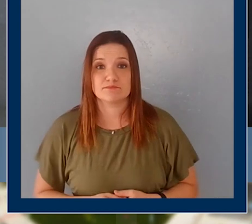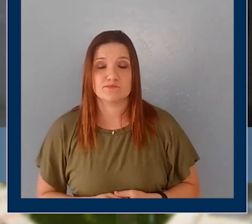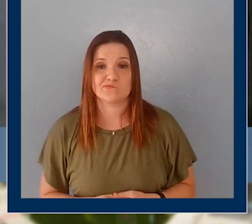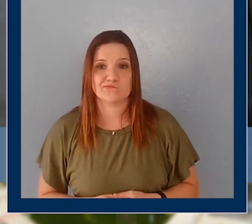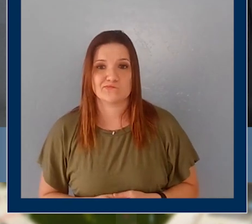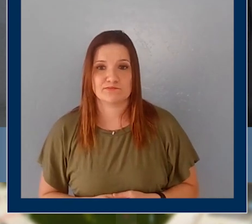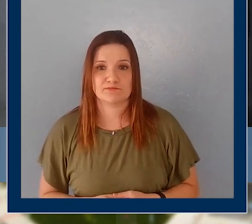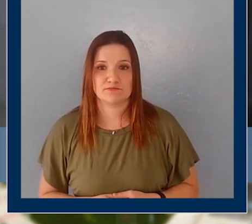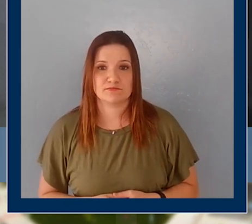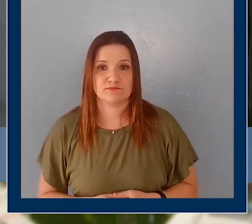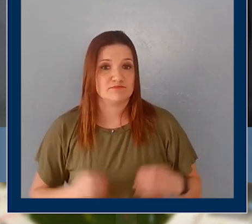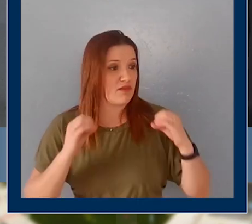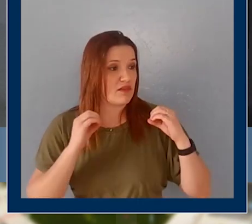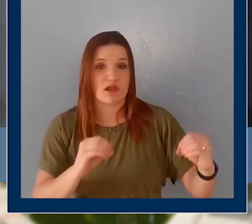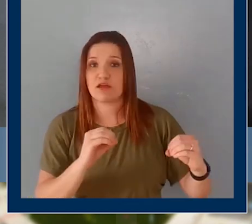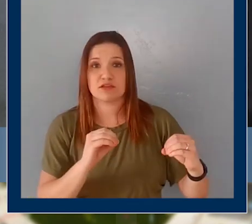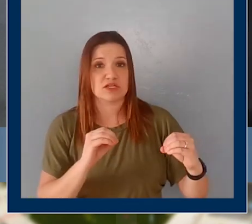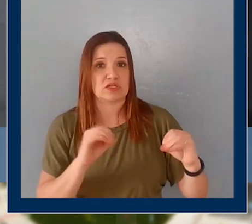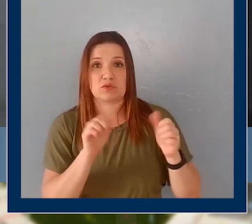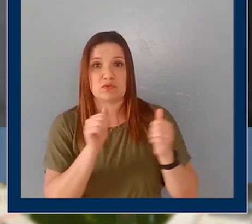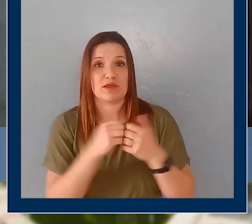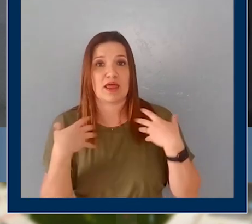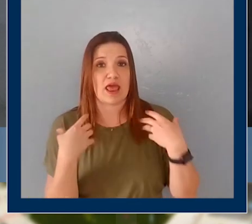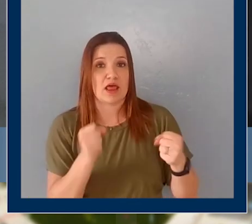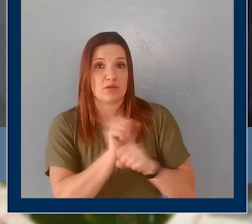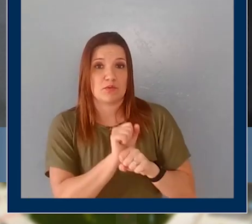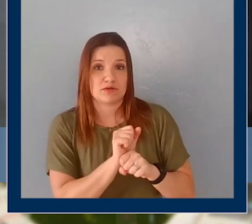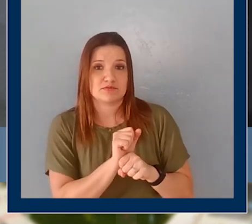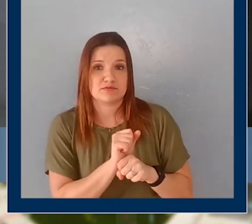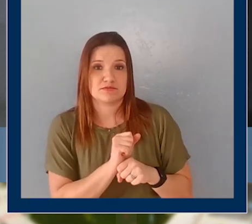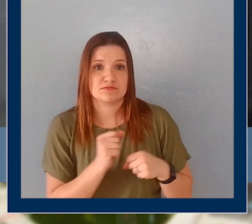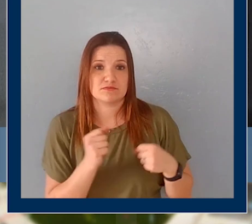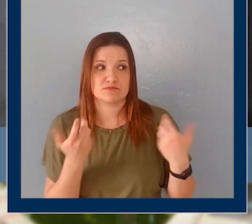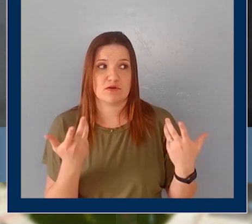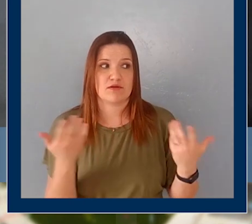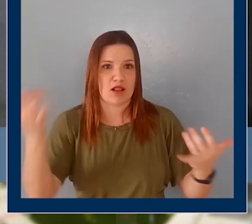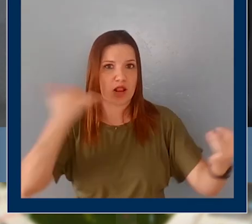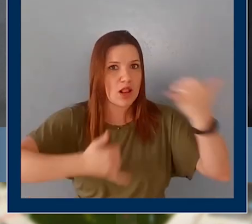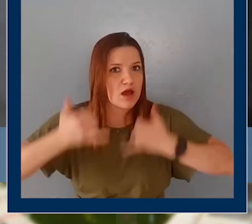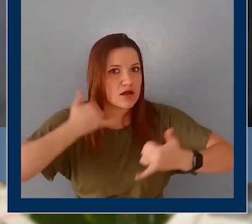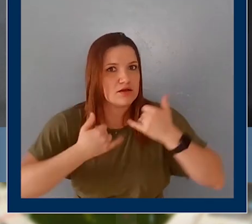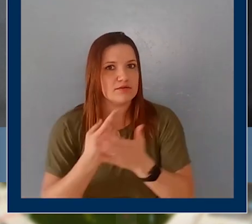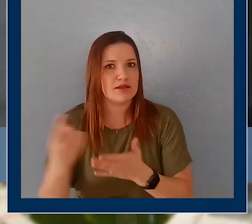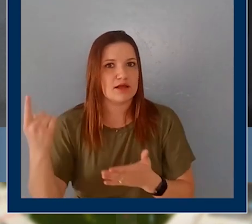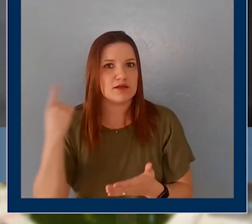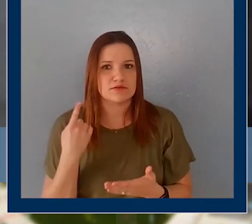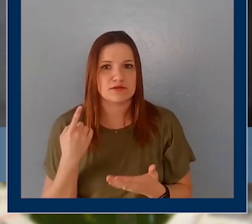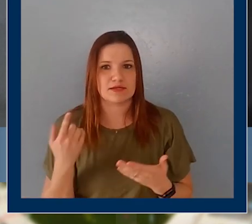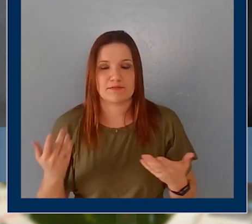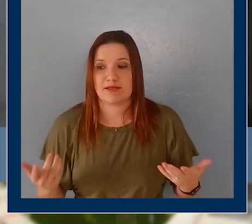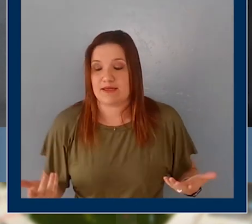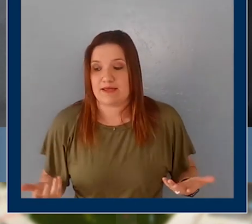personally, that went to the government county office across from Mooney Grove Park and got in and got their